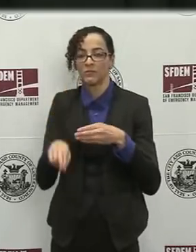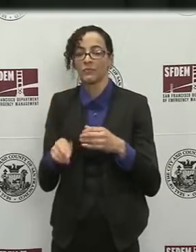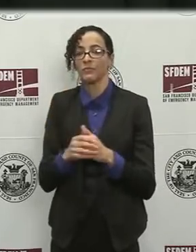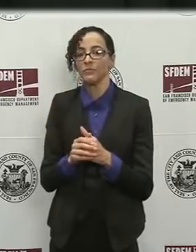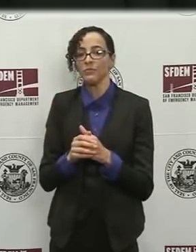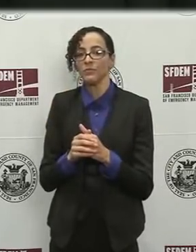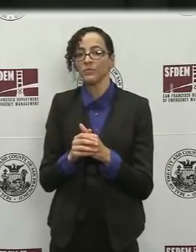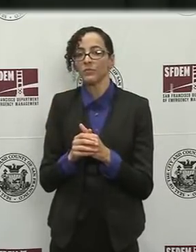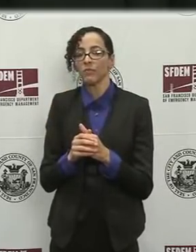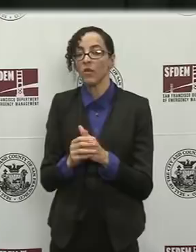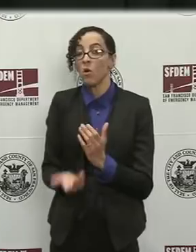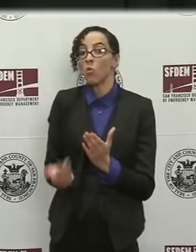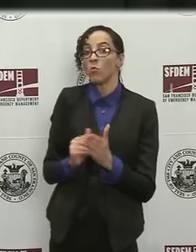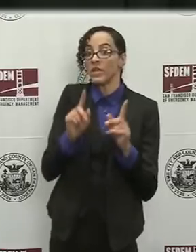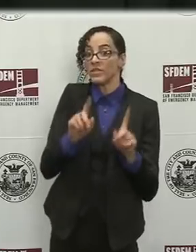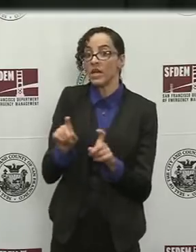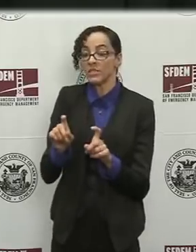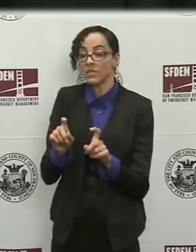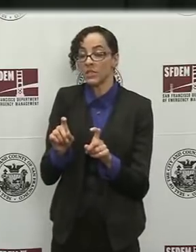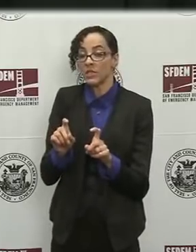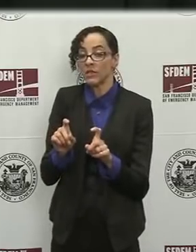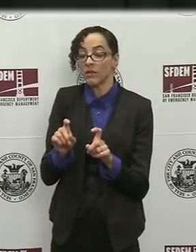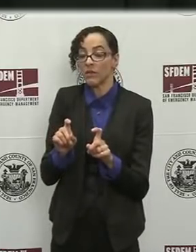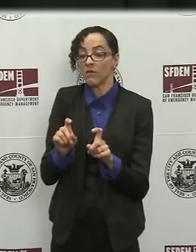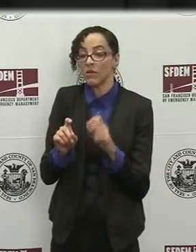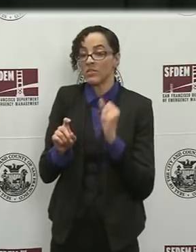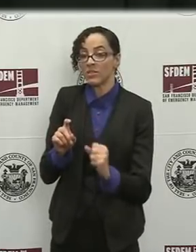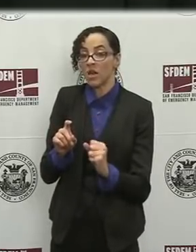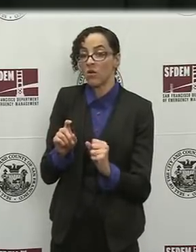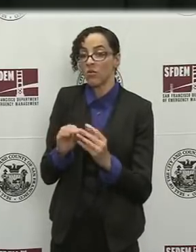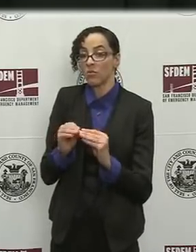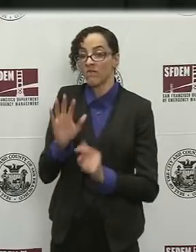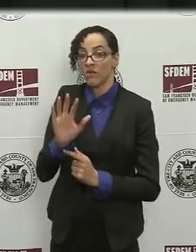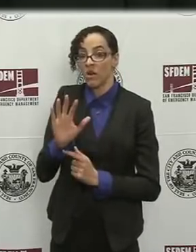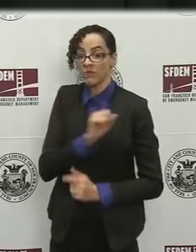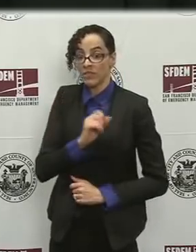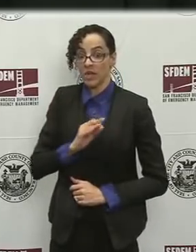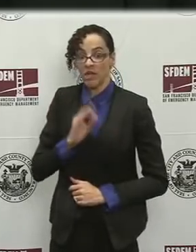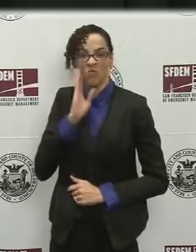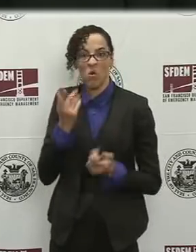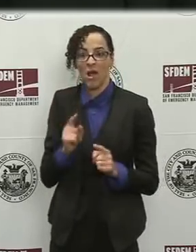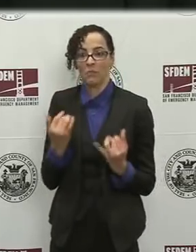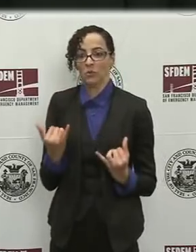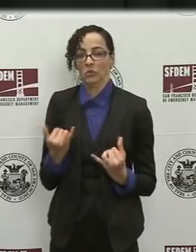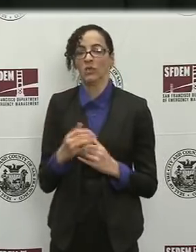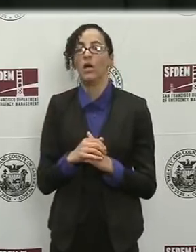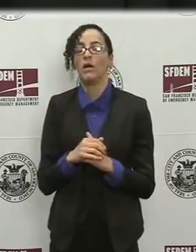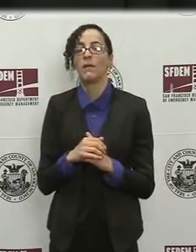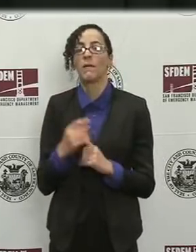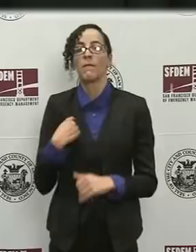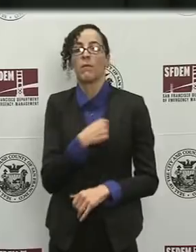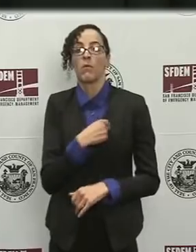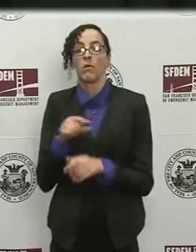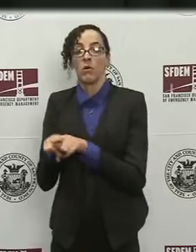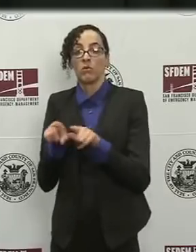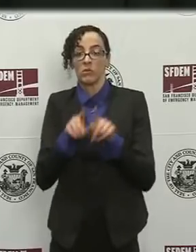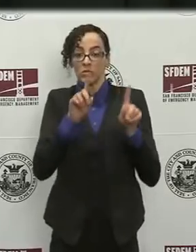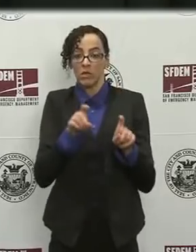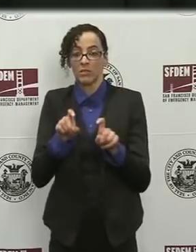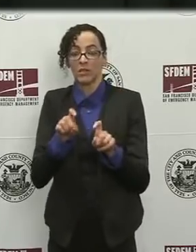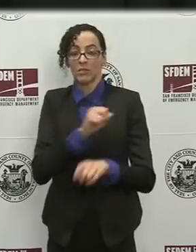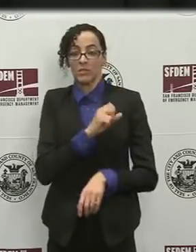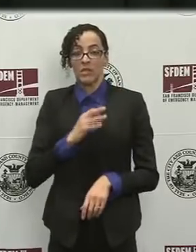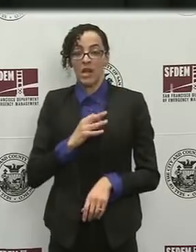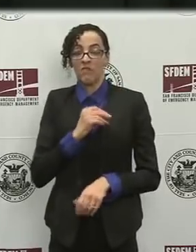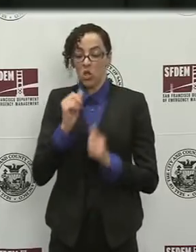5 staff is happening today. We will also retest the staff and test all patients